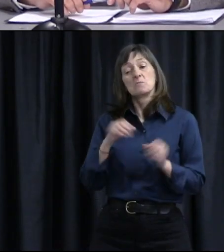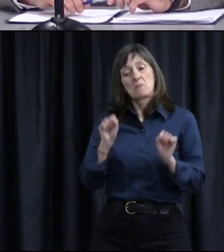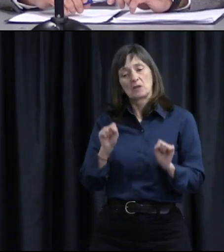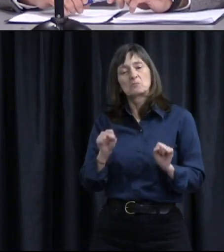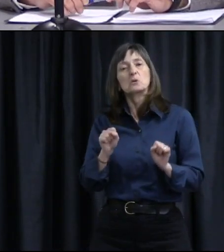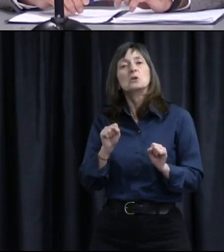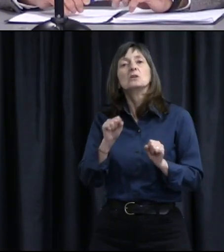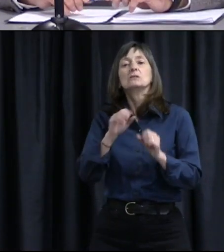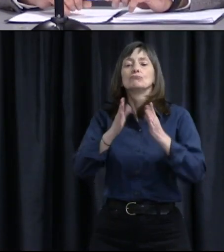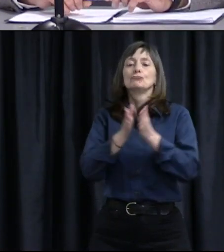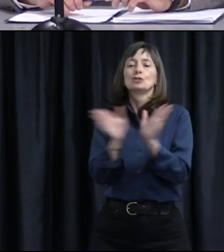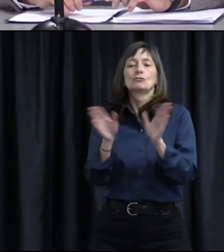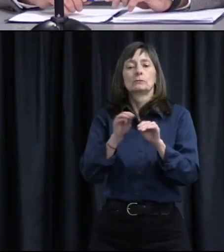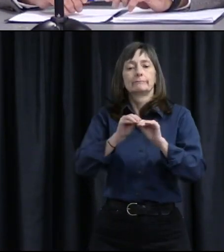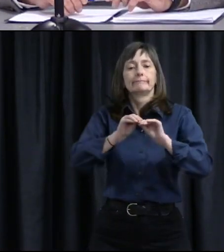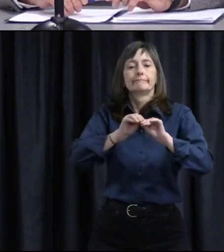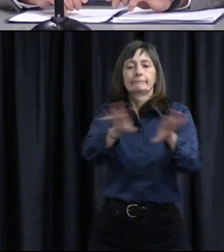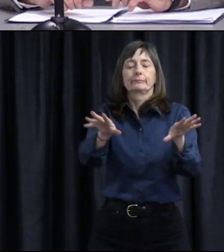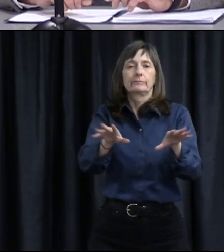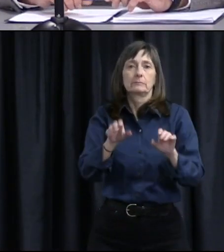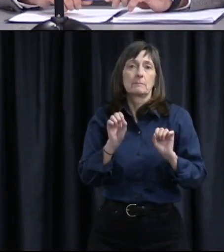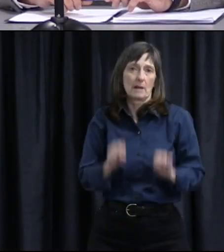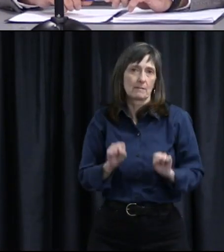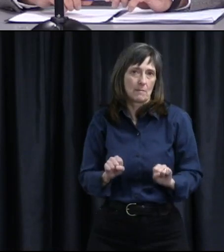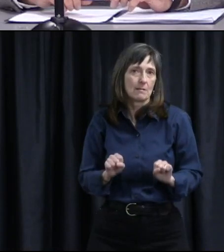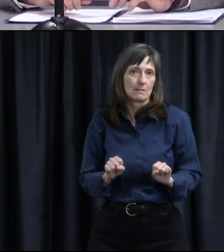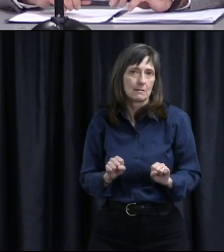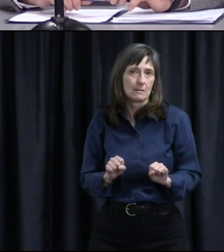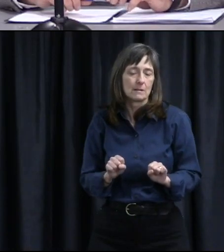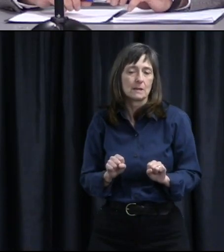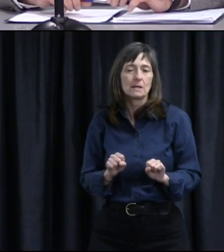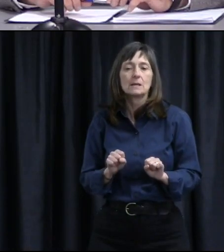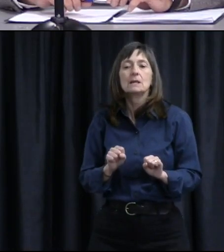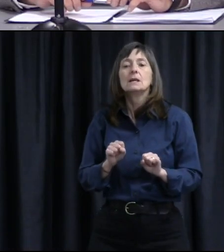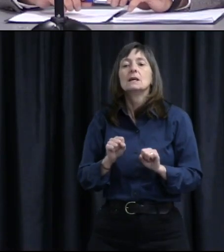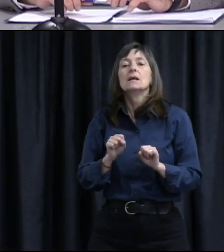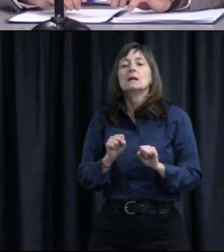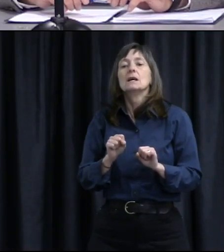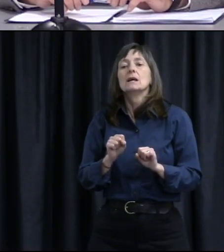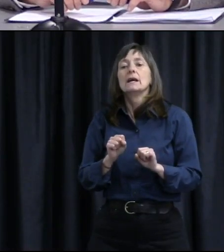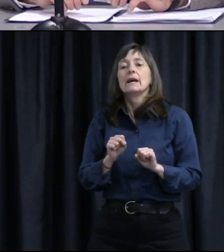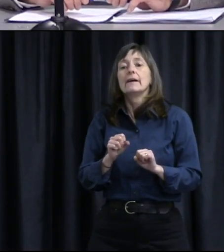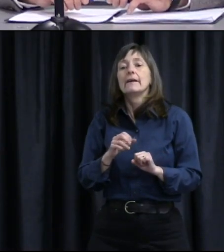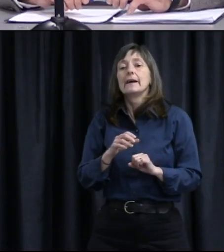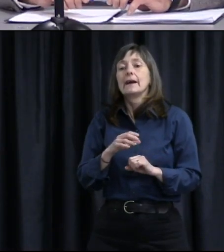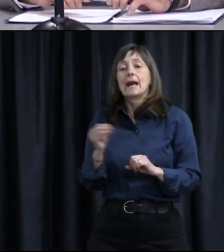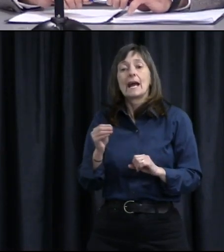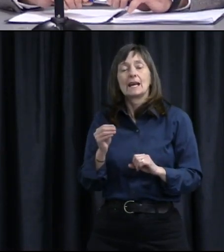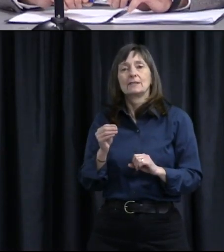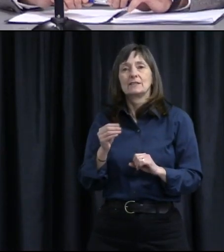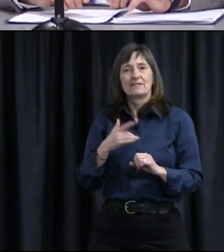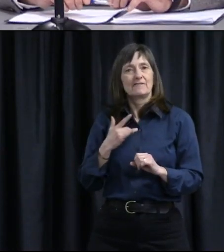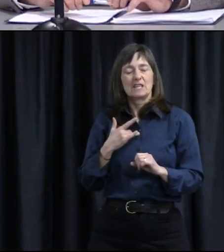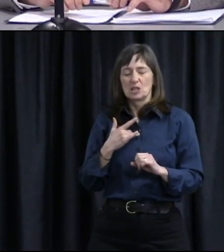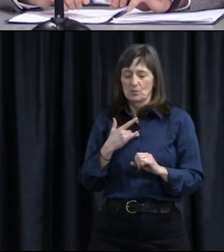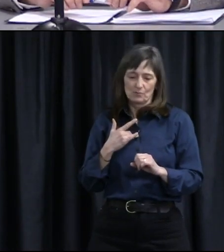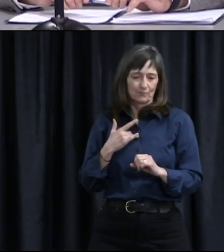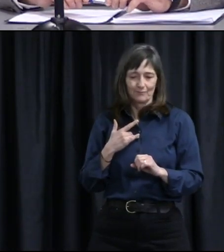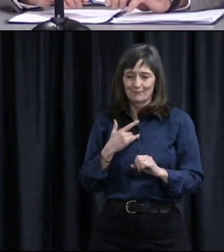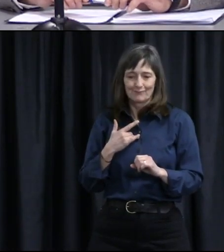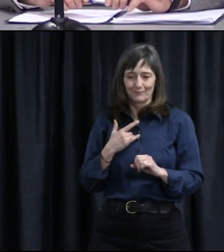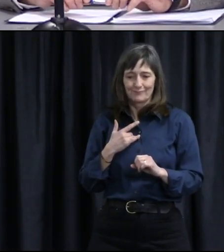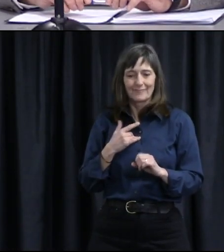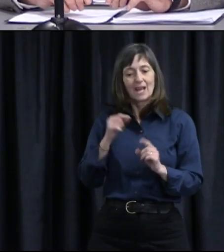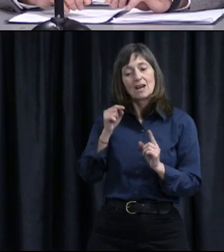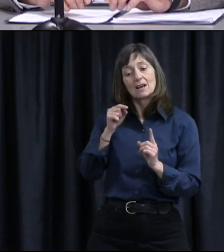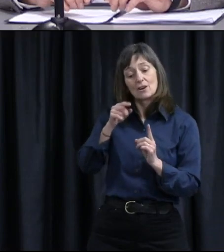people needed to be advised, and that the contact tracing couldn't happen in a more private manner, then that would be